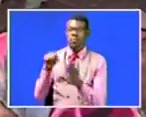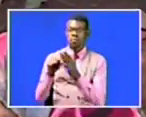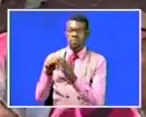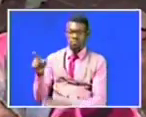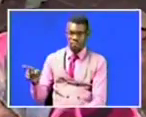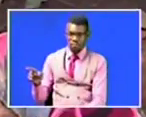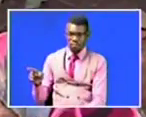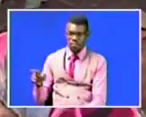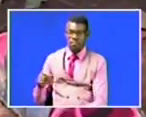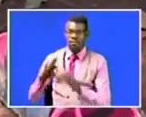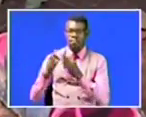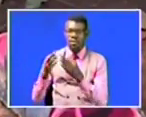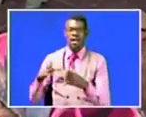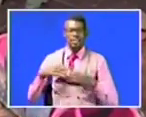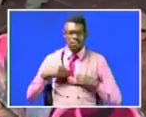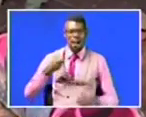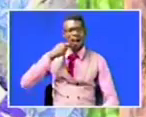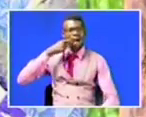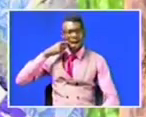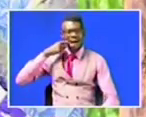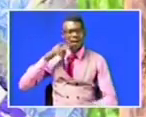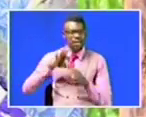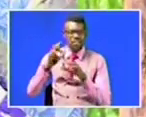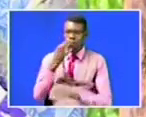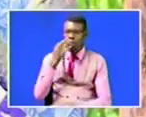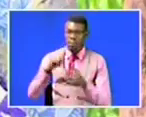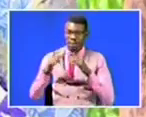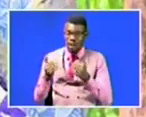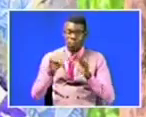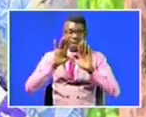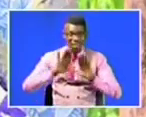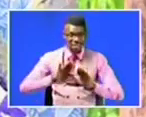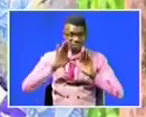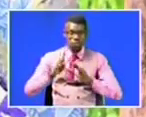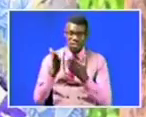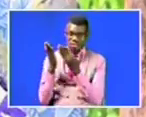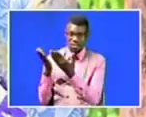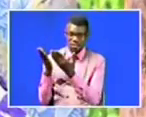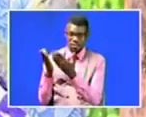addicts of hot tea, but now they are more cautious about it.